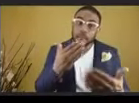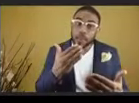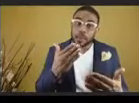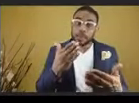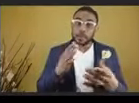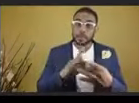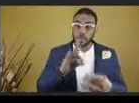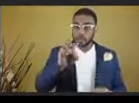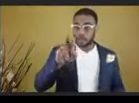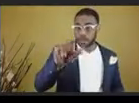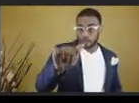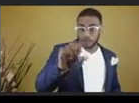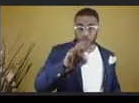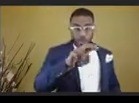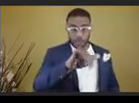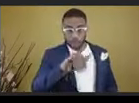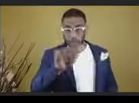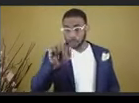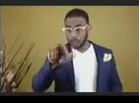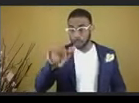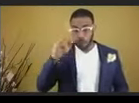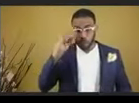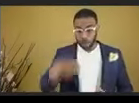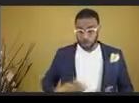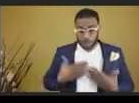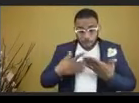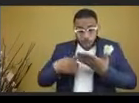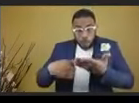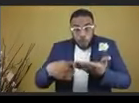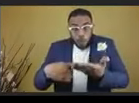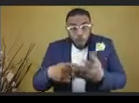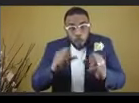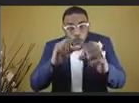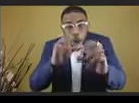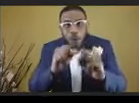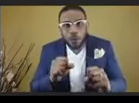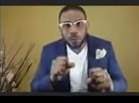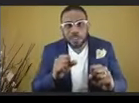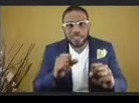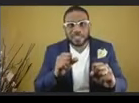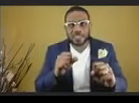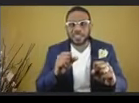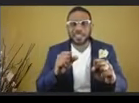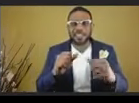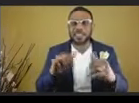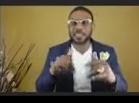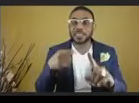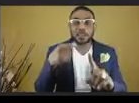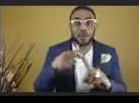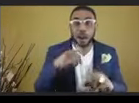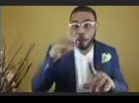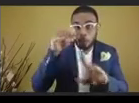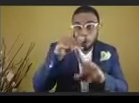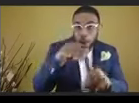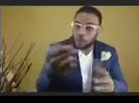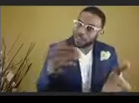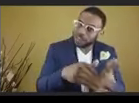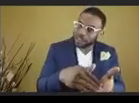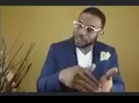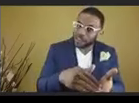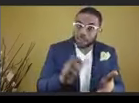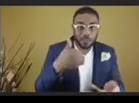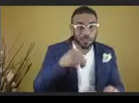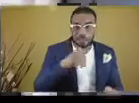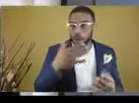Deborah, Aria, for such an inspiring conversation. And this is the point where I remind you again, if you haven't